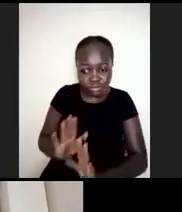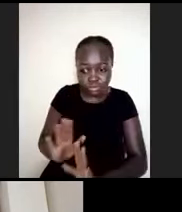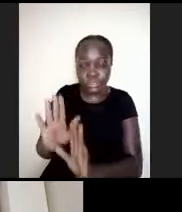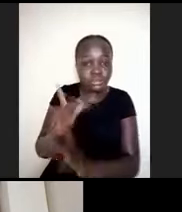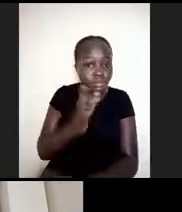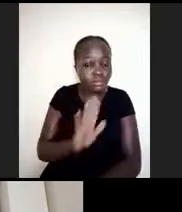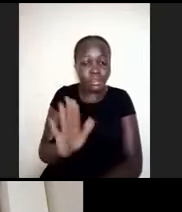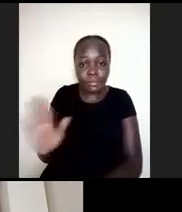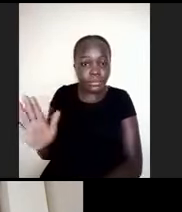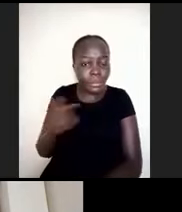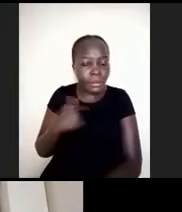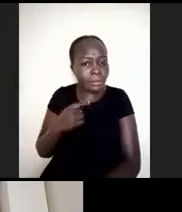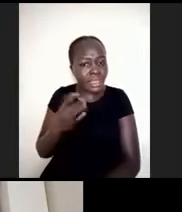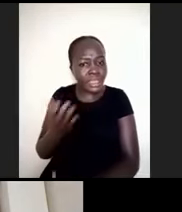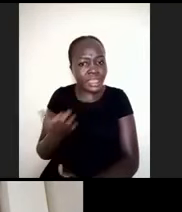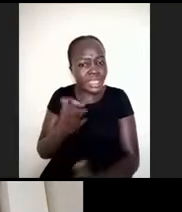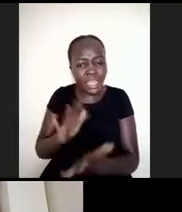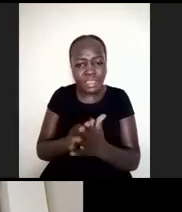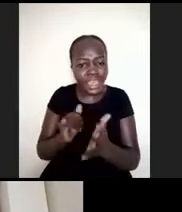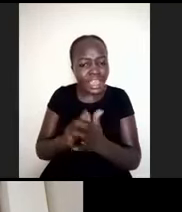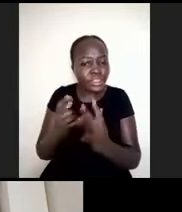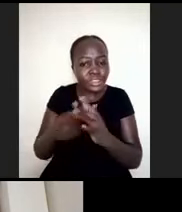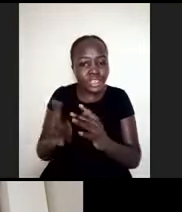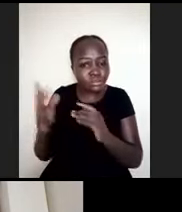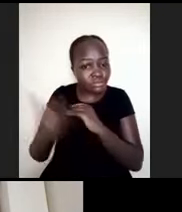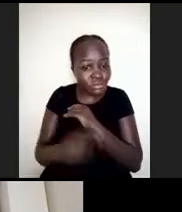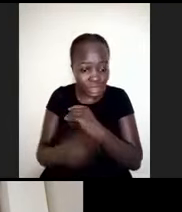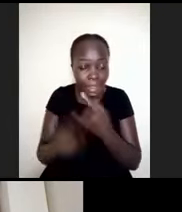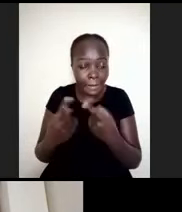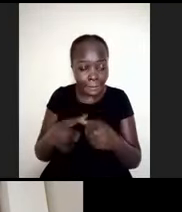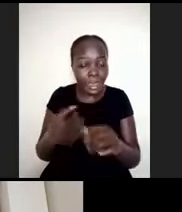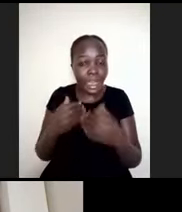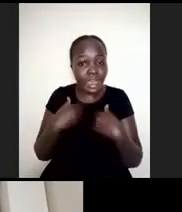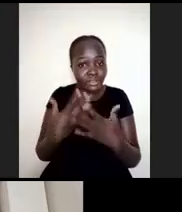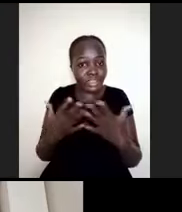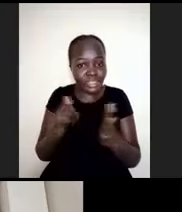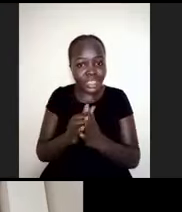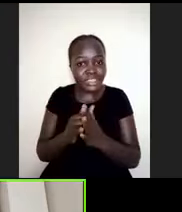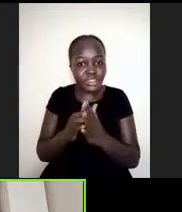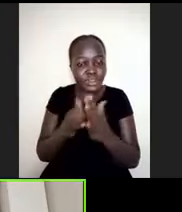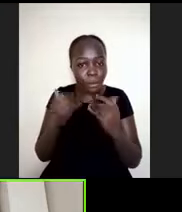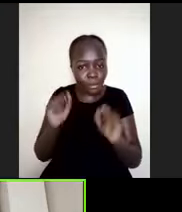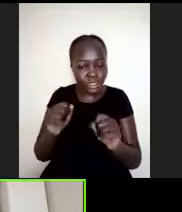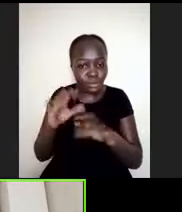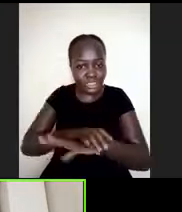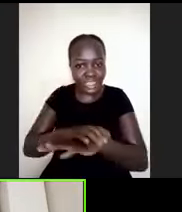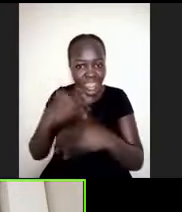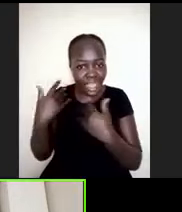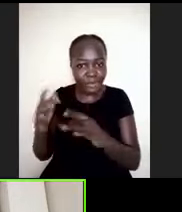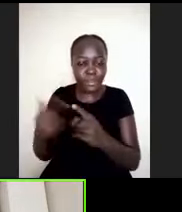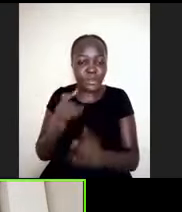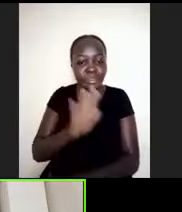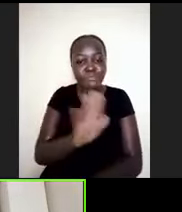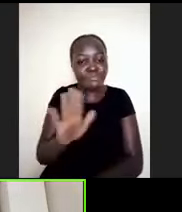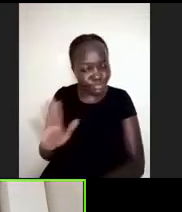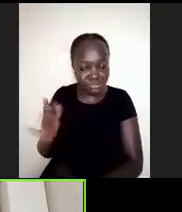their teenhood you need to spank them, but there are things you can take away from them. There are some privileges. You can take away.